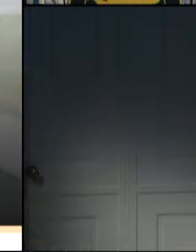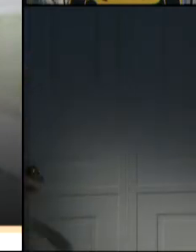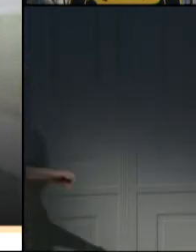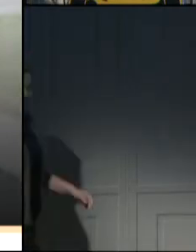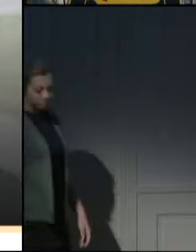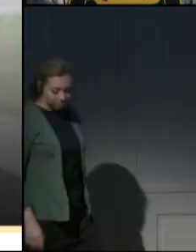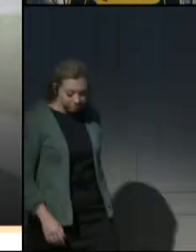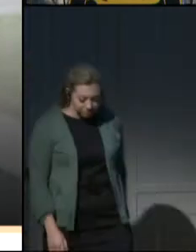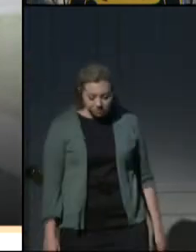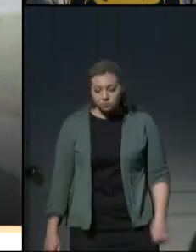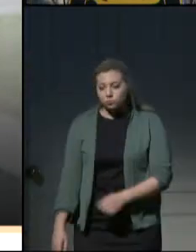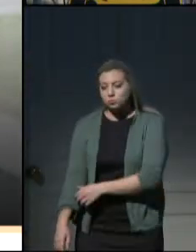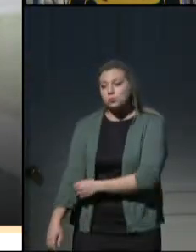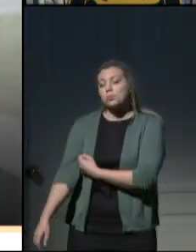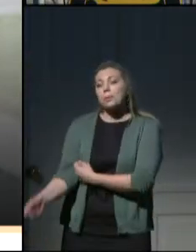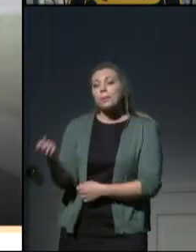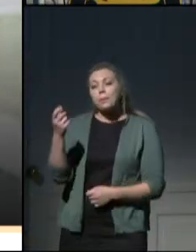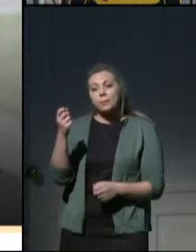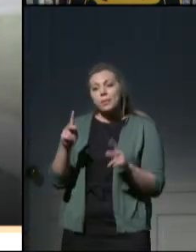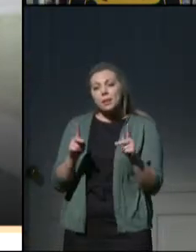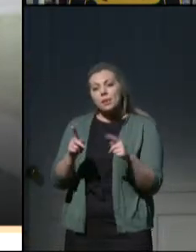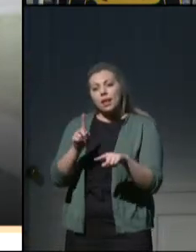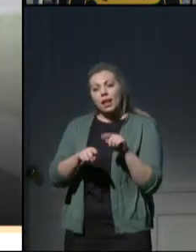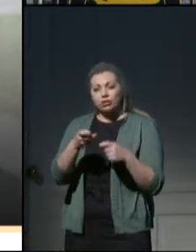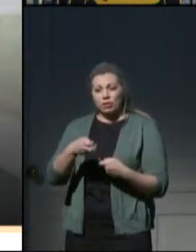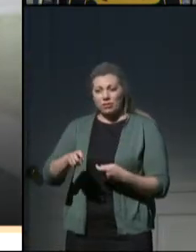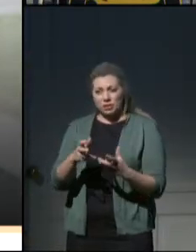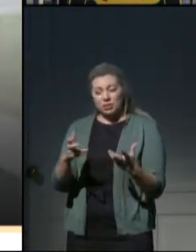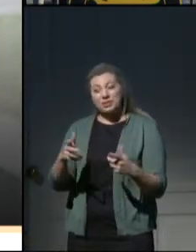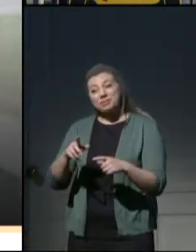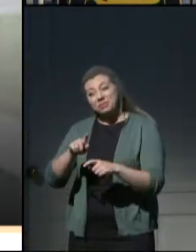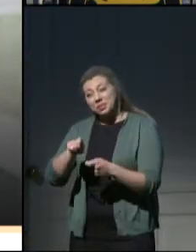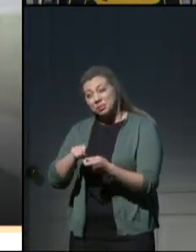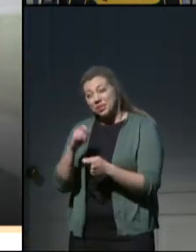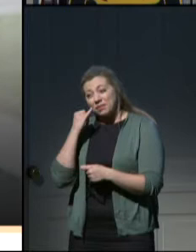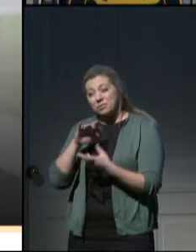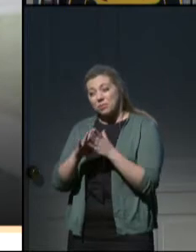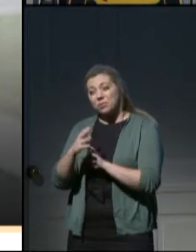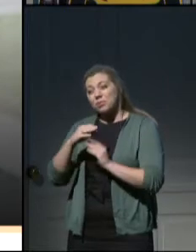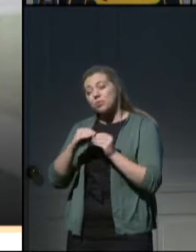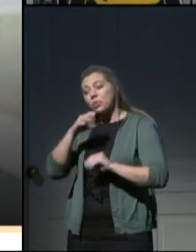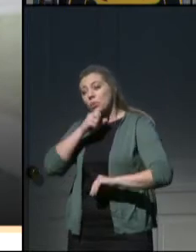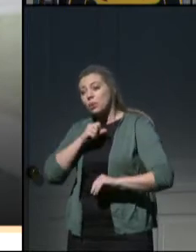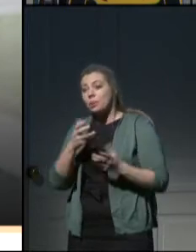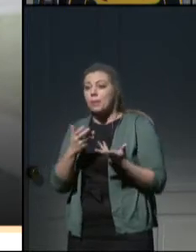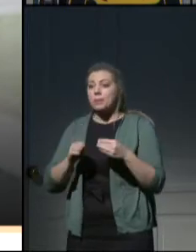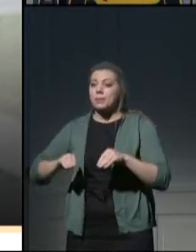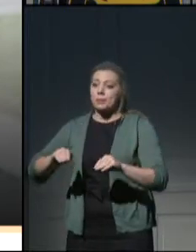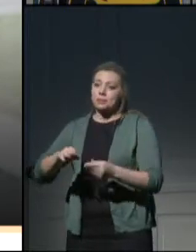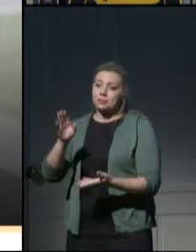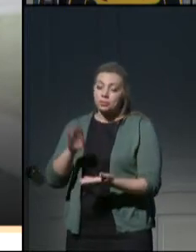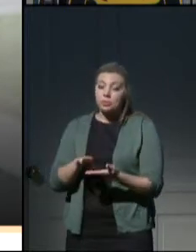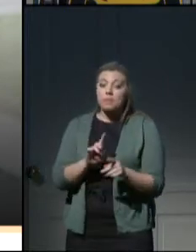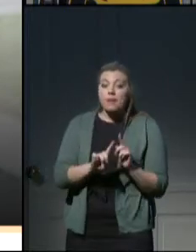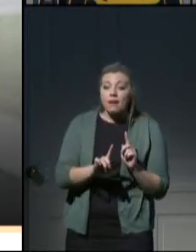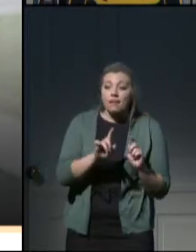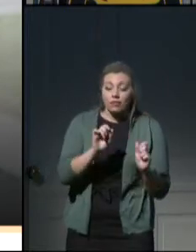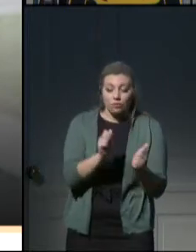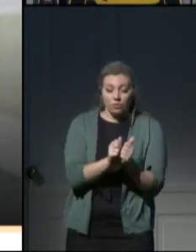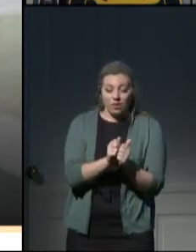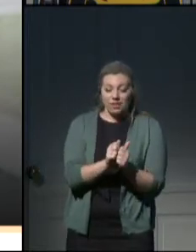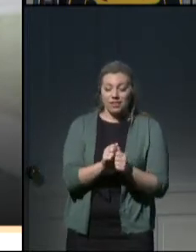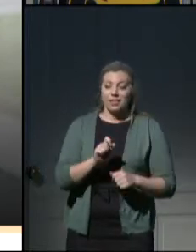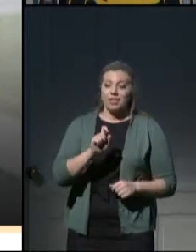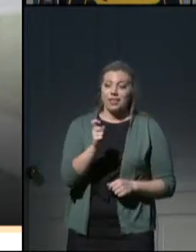age and mobility might decrease? With VR, on the other hand, we can bring the world itself, its sites and